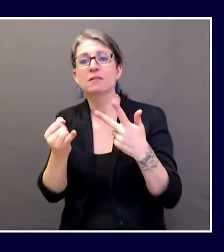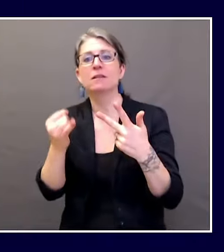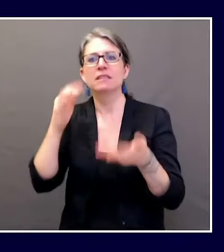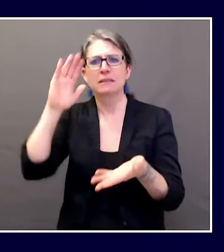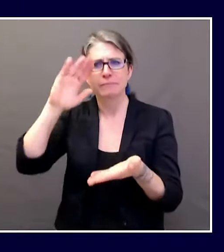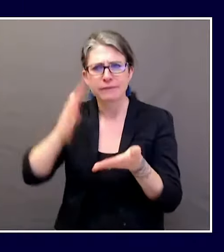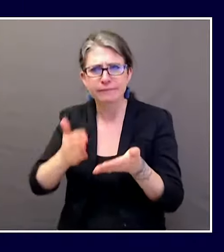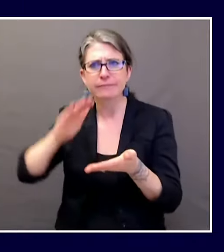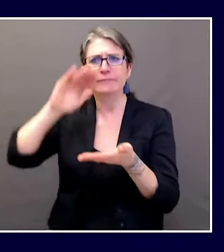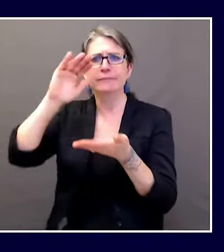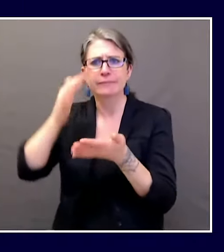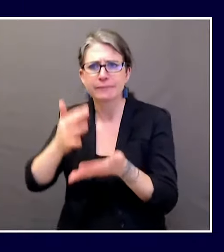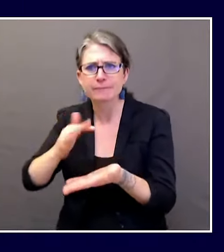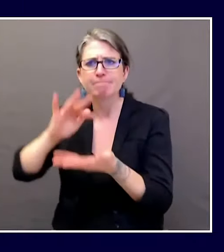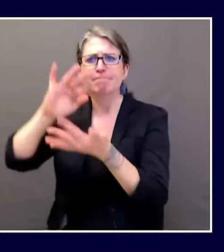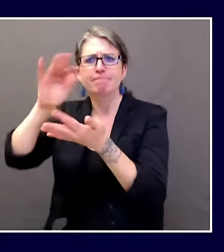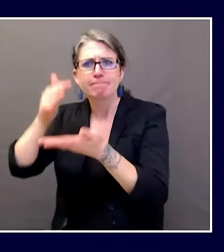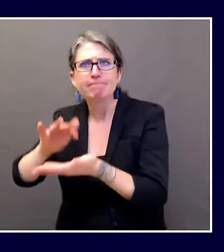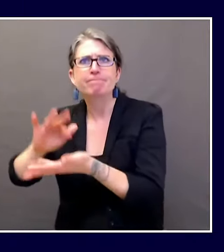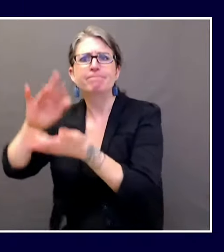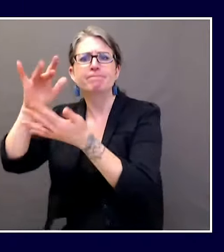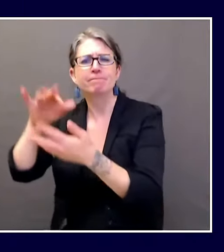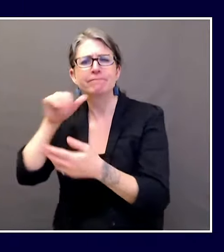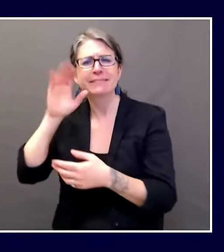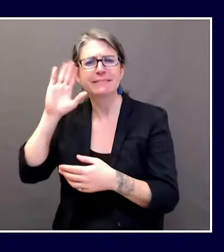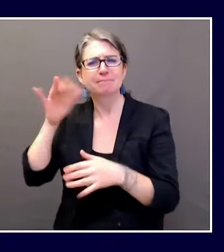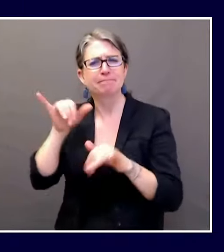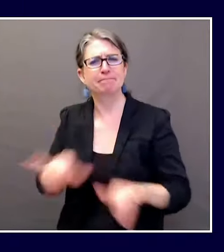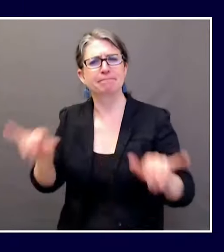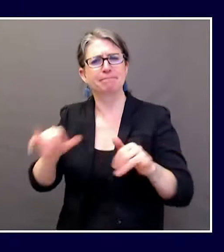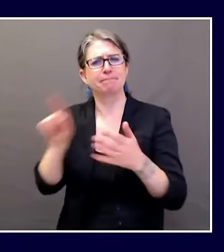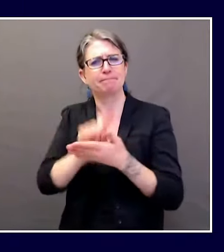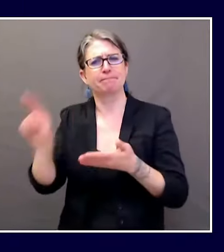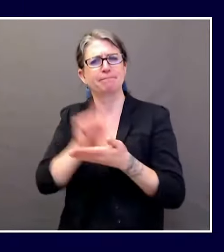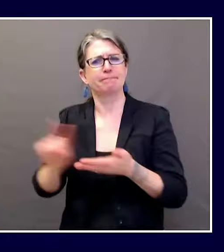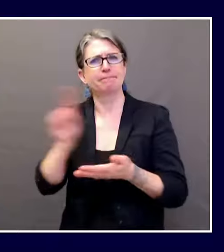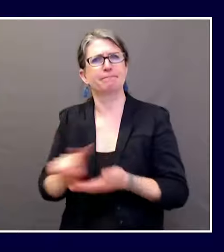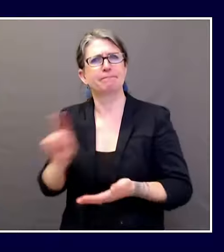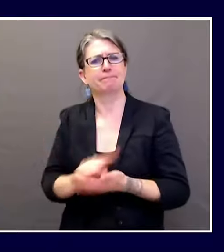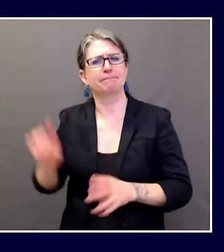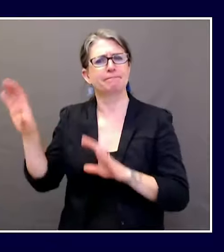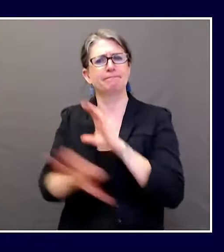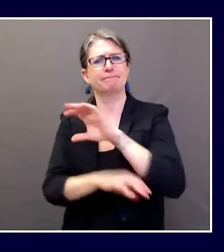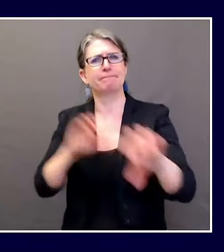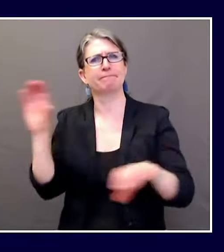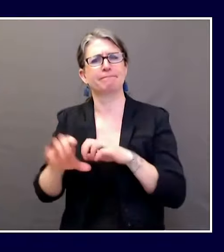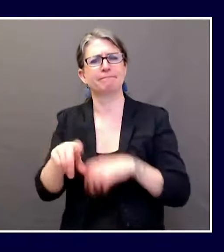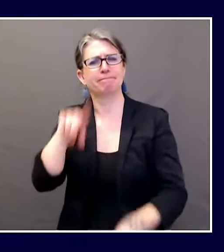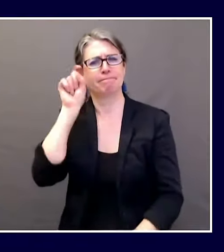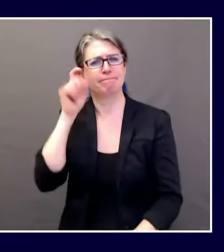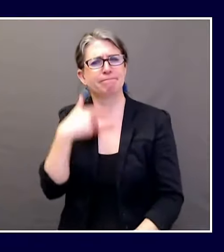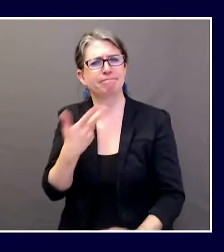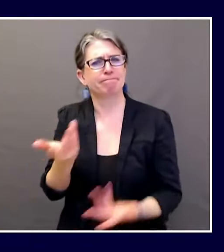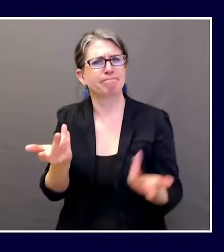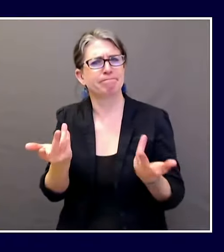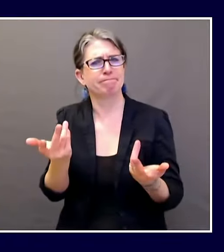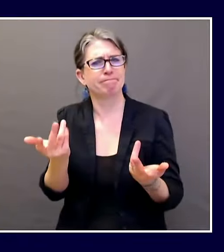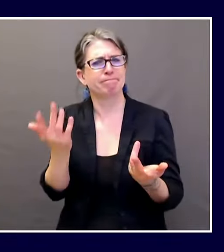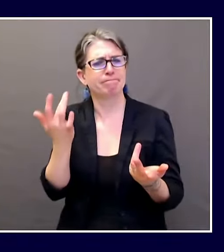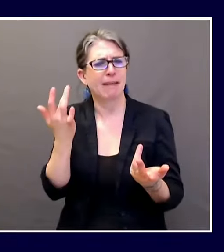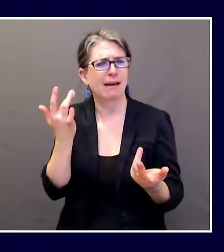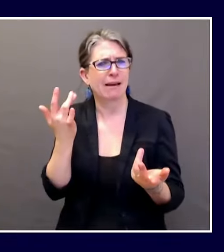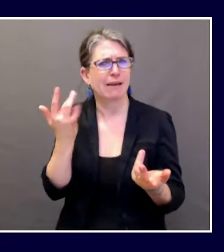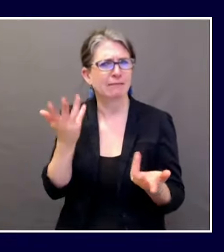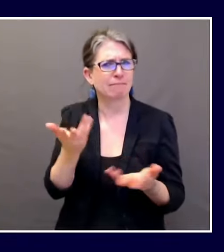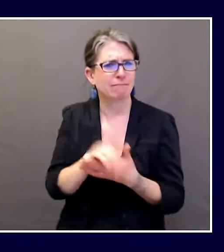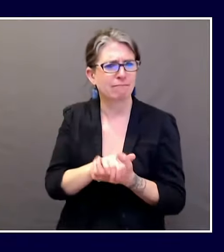the next time? Yep, Morgan, I've asked a somewhat similar question, which is what's going on behind the scenes on the production